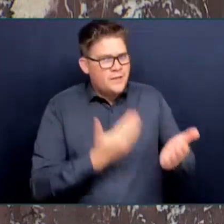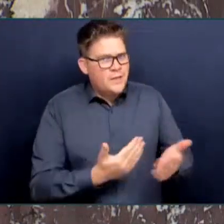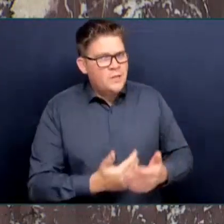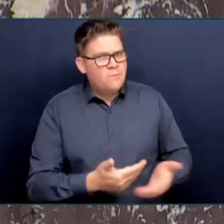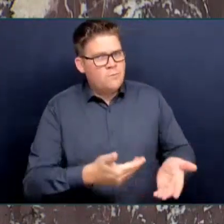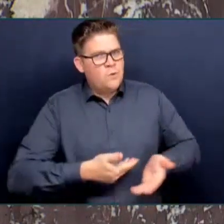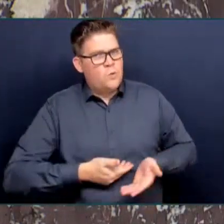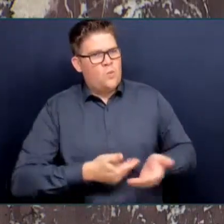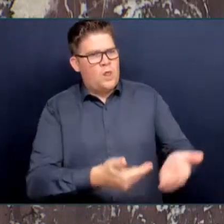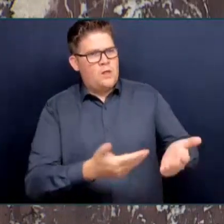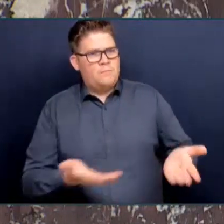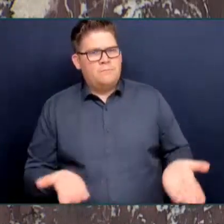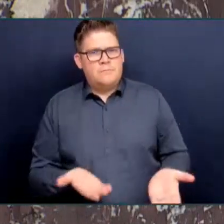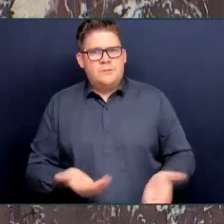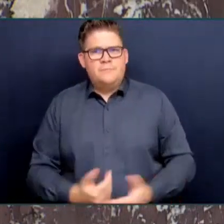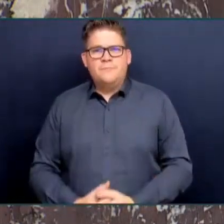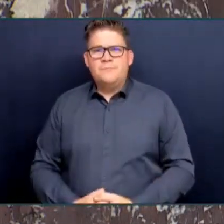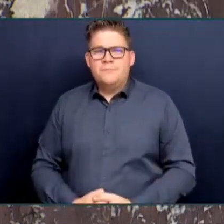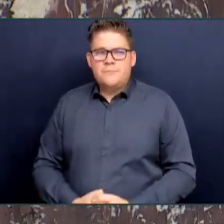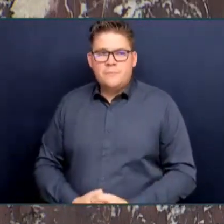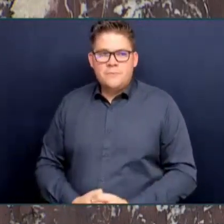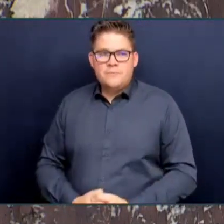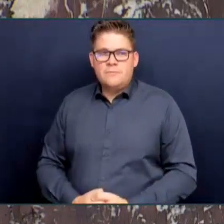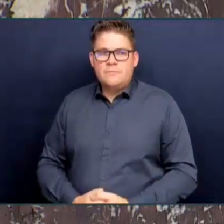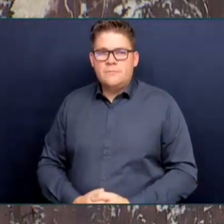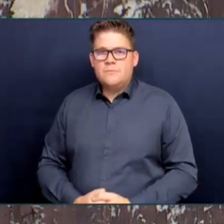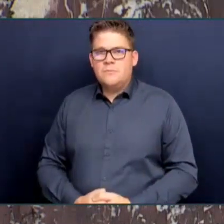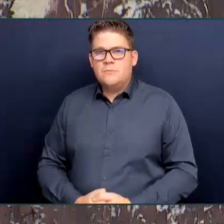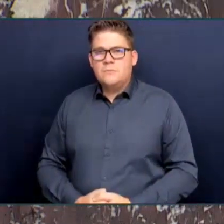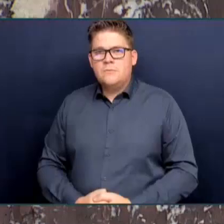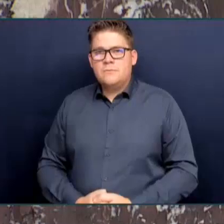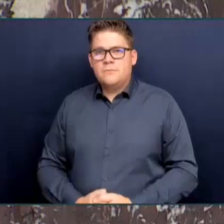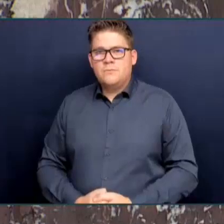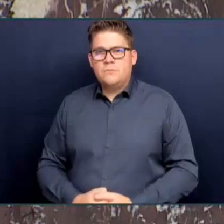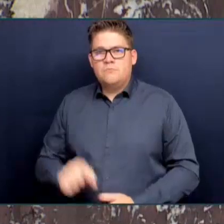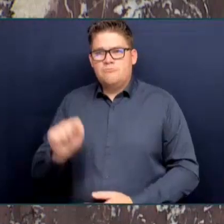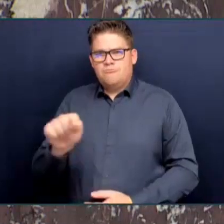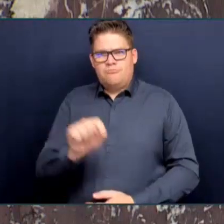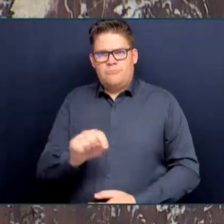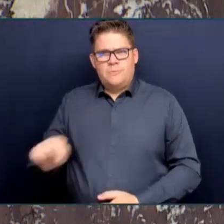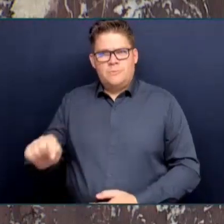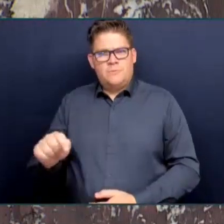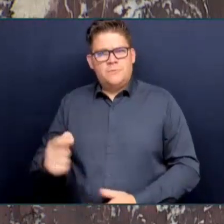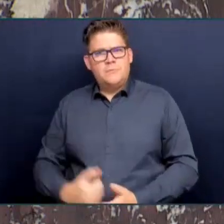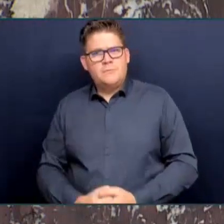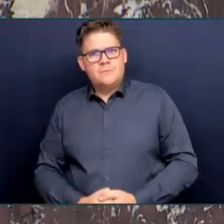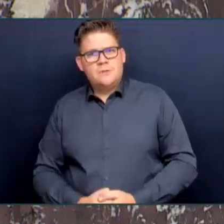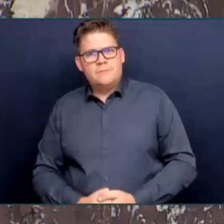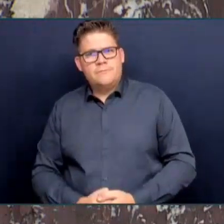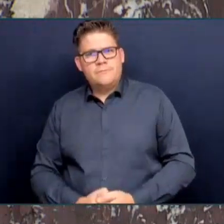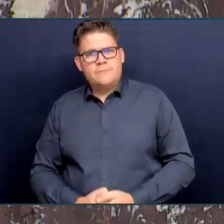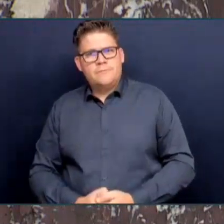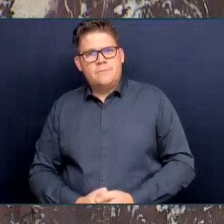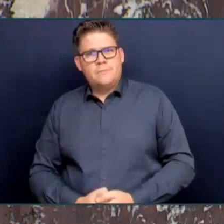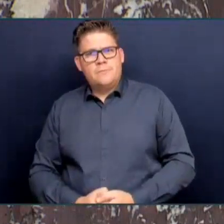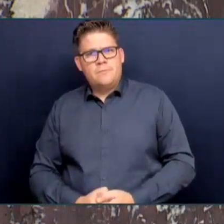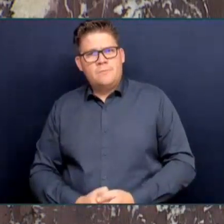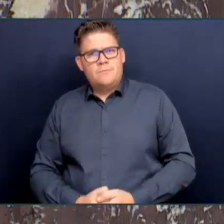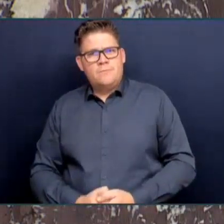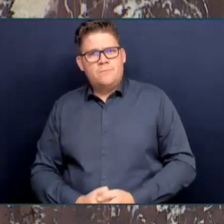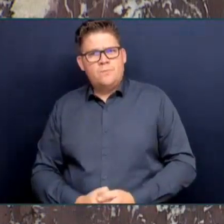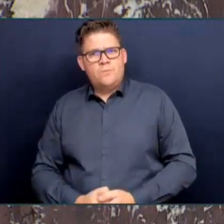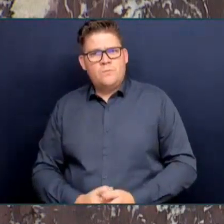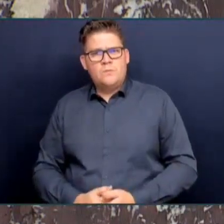that advocacy for people who are vulnerable is important. But keeping people safe, as the Attorney General for British Columbia, was